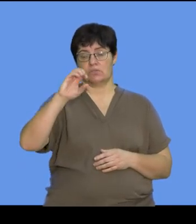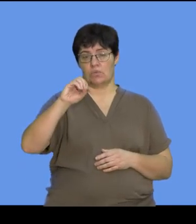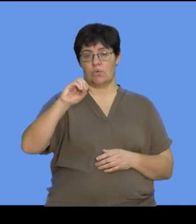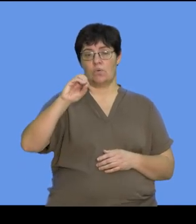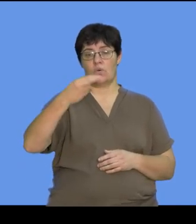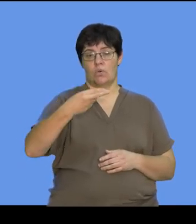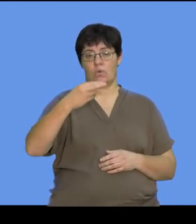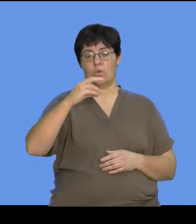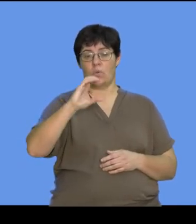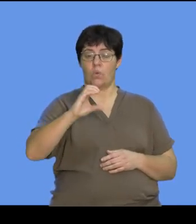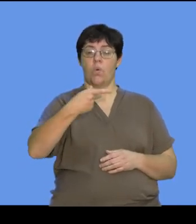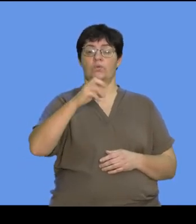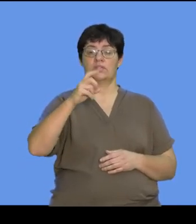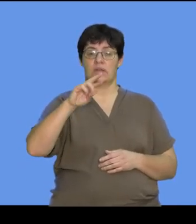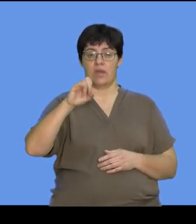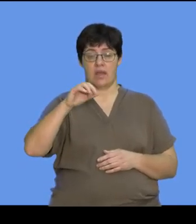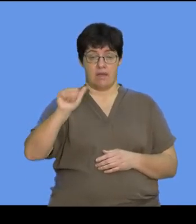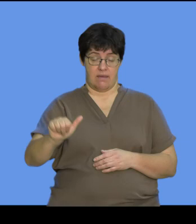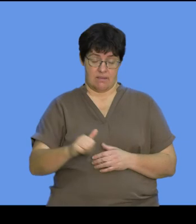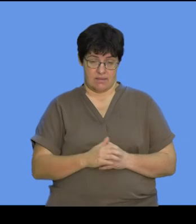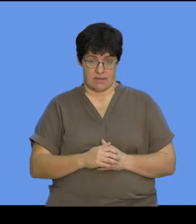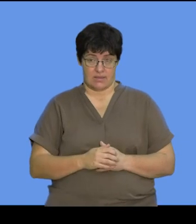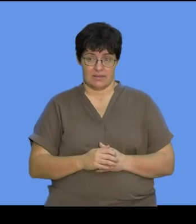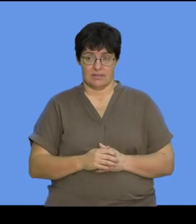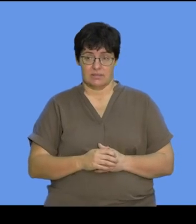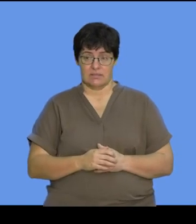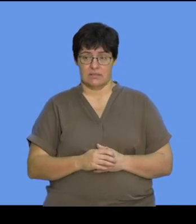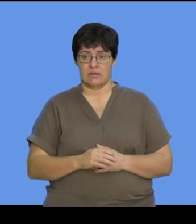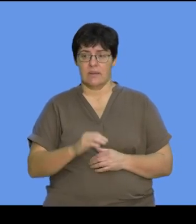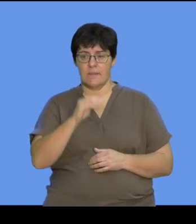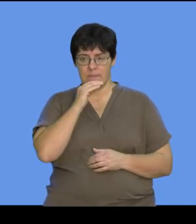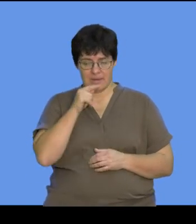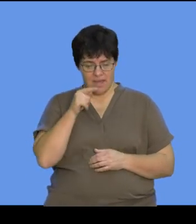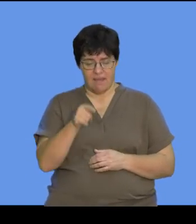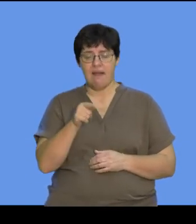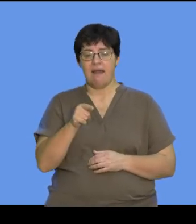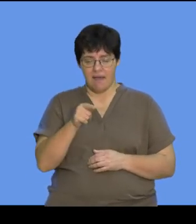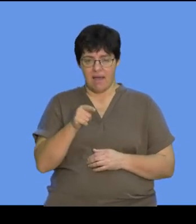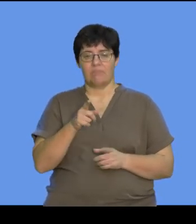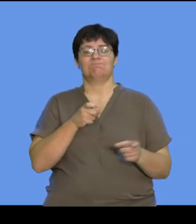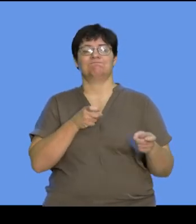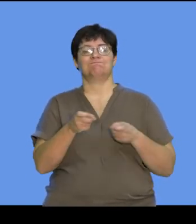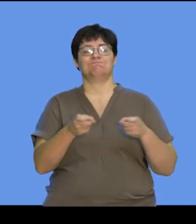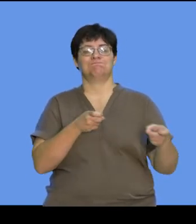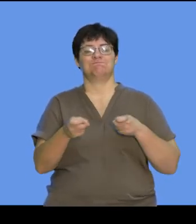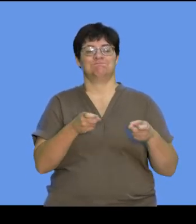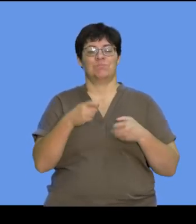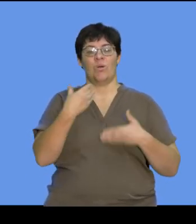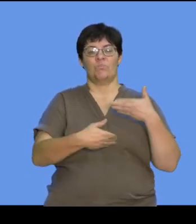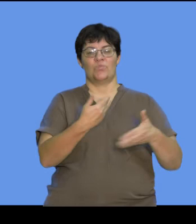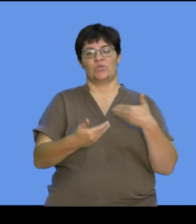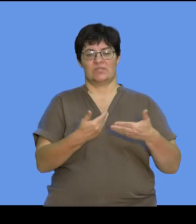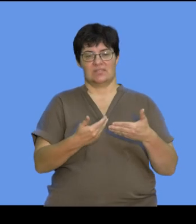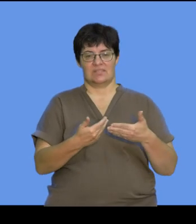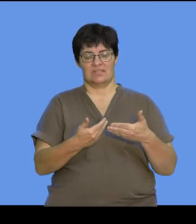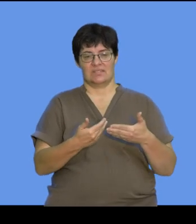mitochondrion. And if we look at the mitochondrion, obviously that's the cell, that's the organelle that controls